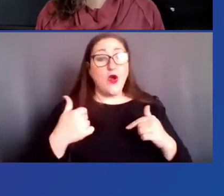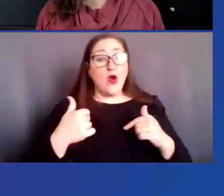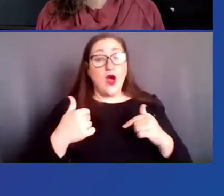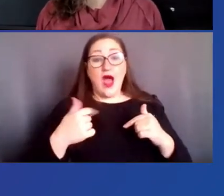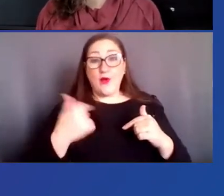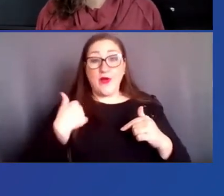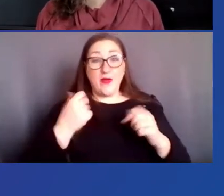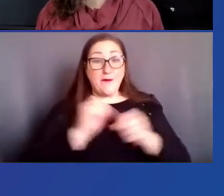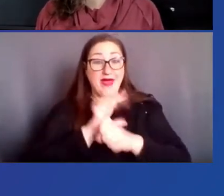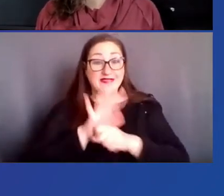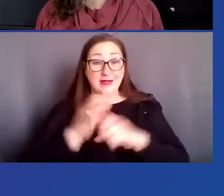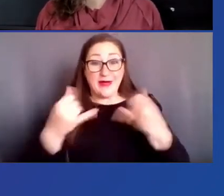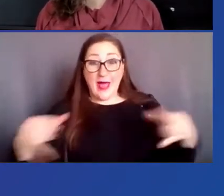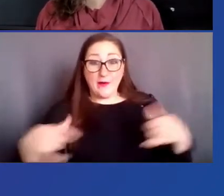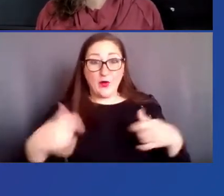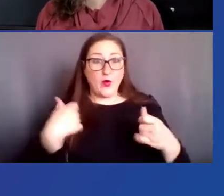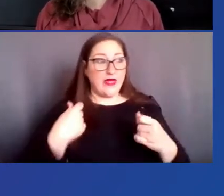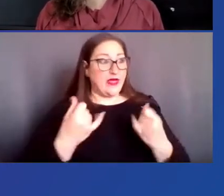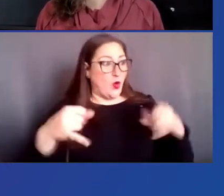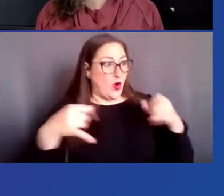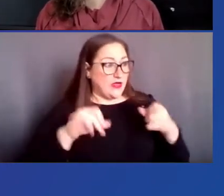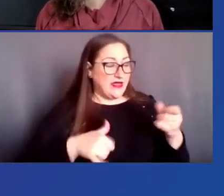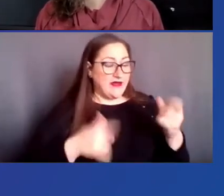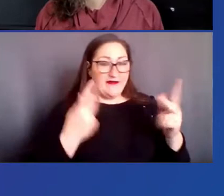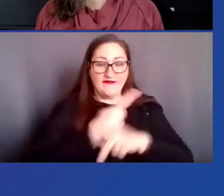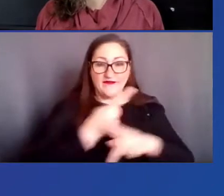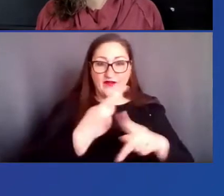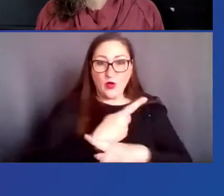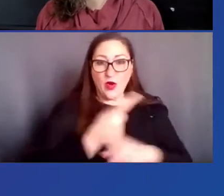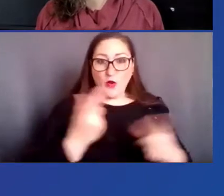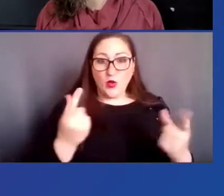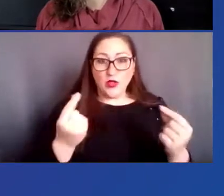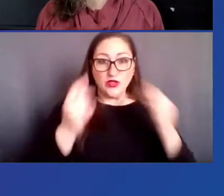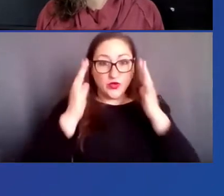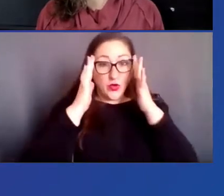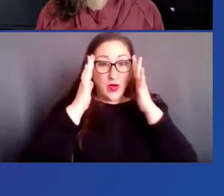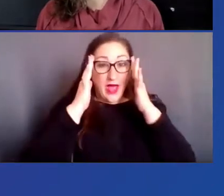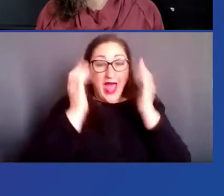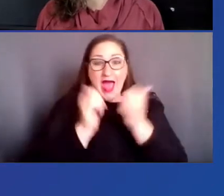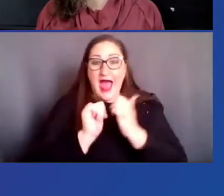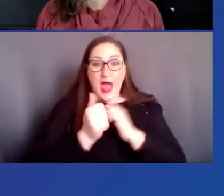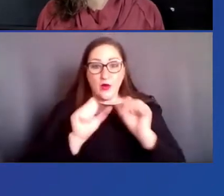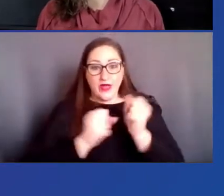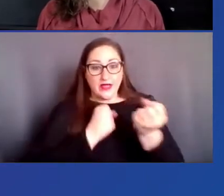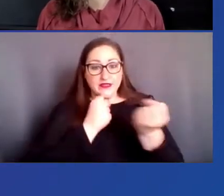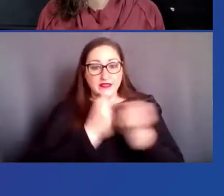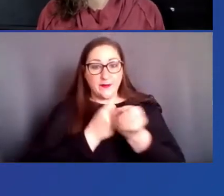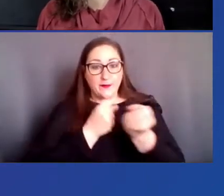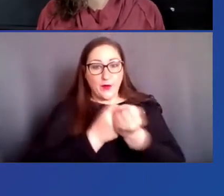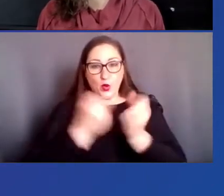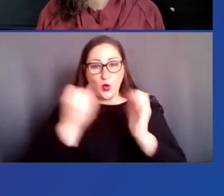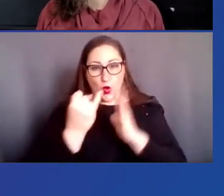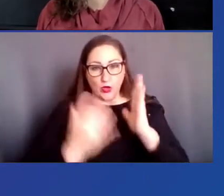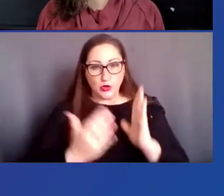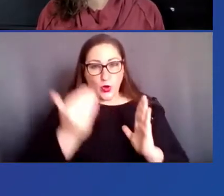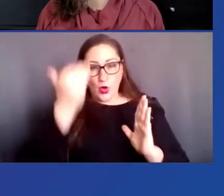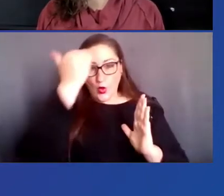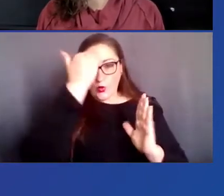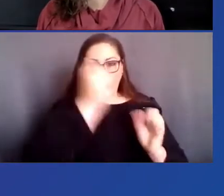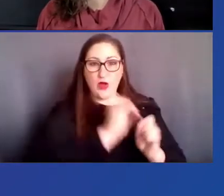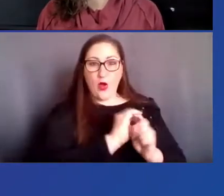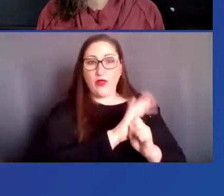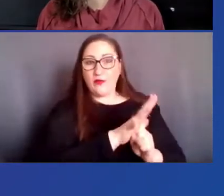quarantine. We hopped into motion trying to figure out ways to actually support artists who we've known the pandemic has been